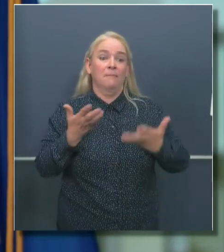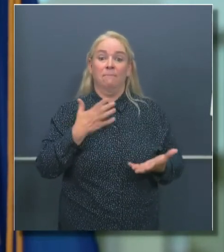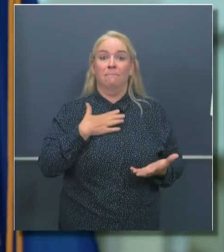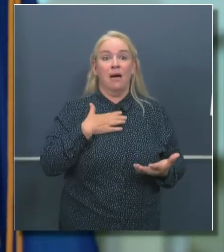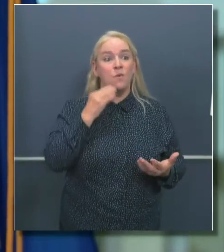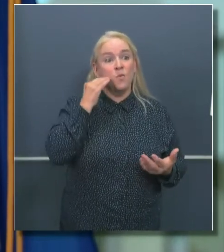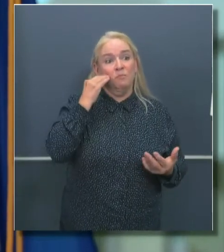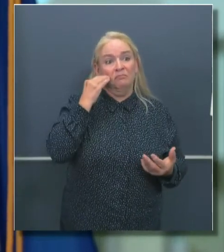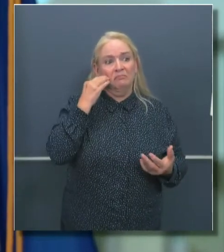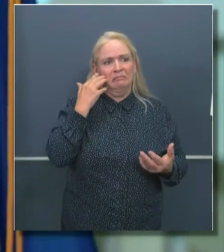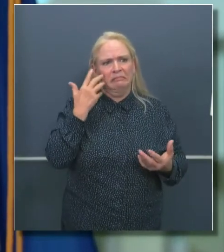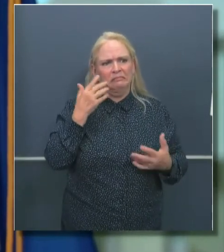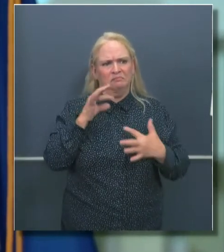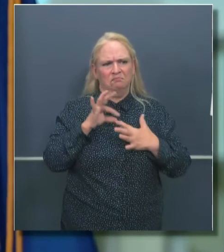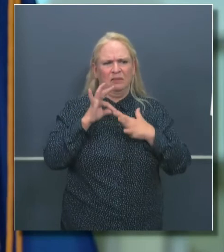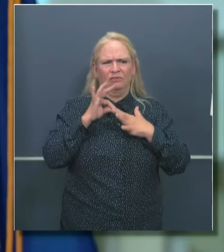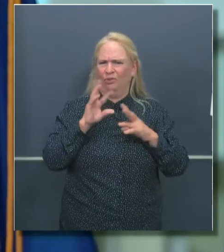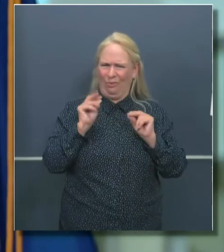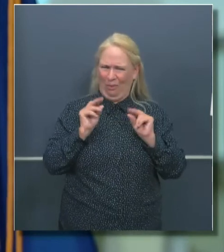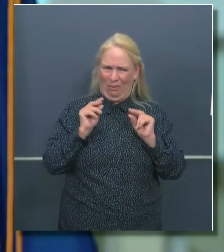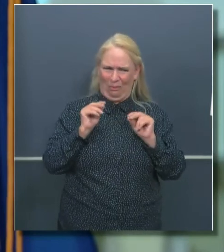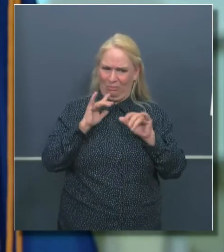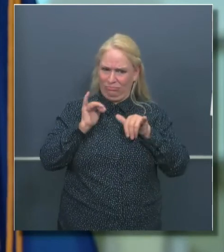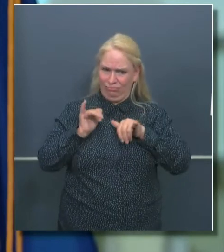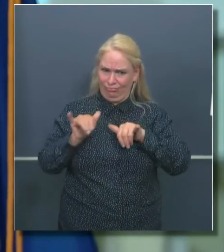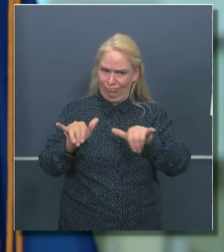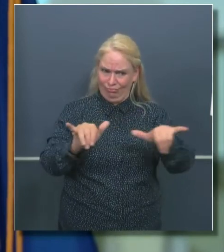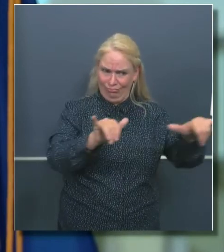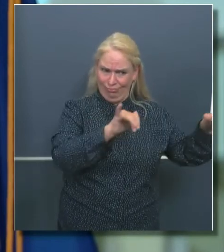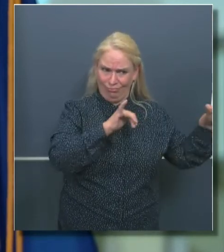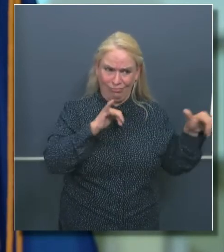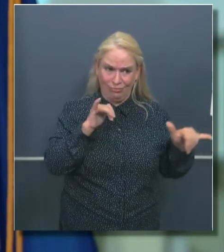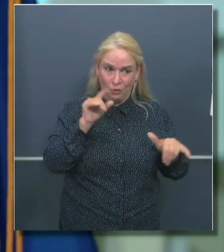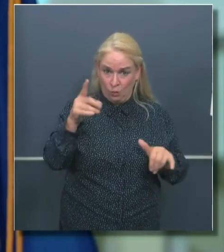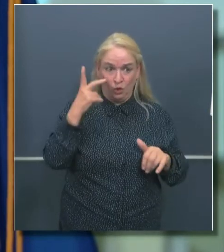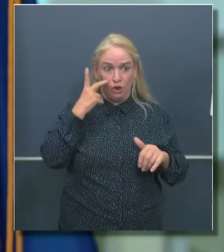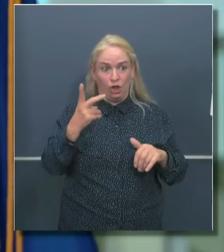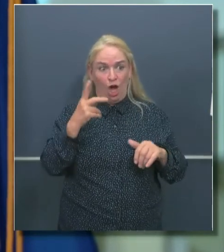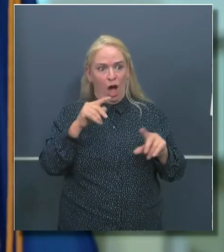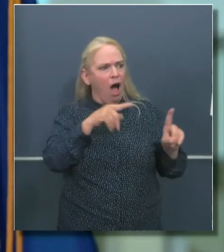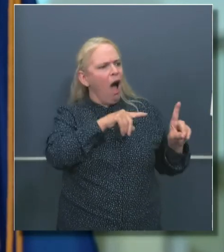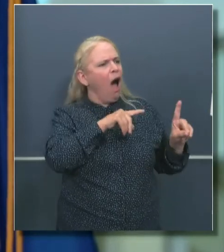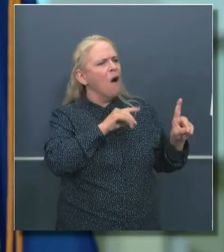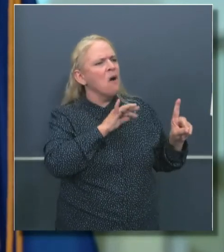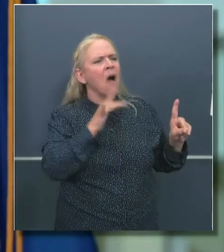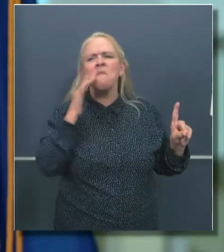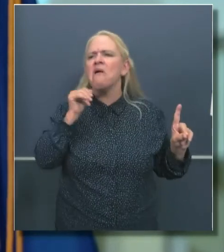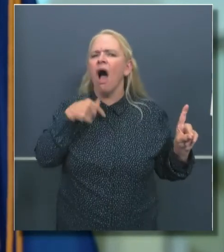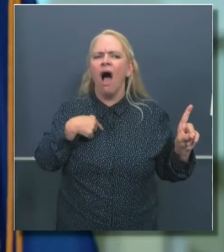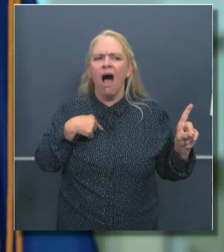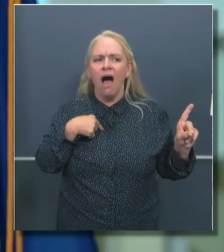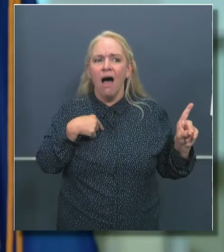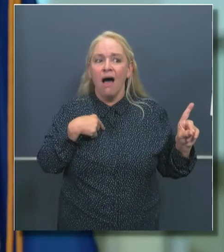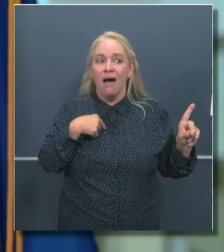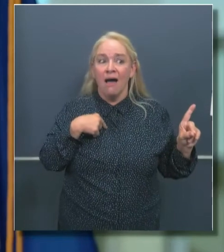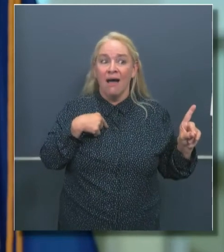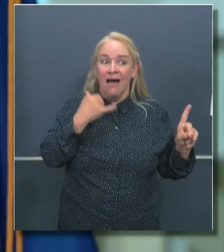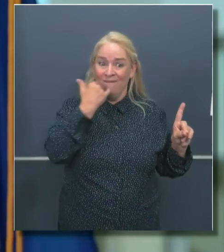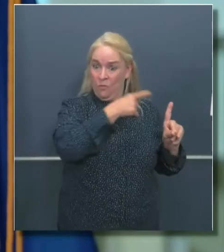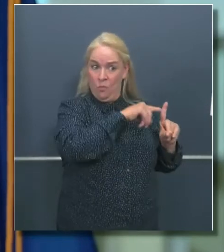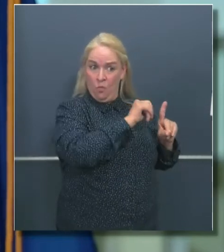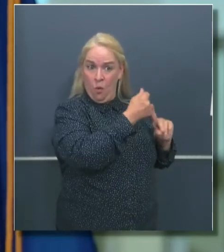think it's universally taught. Just because someone else is doing it doesn't mean you should. I remember my mother, my dad saying that